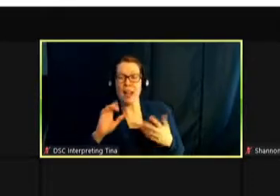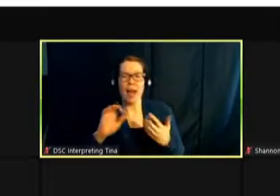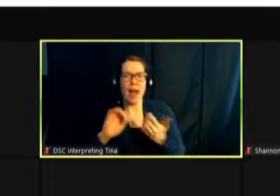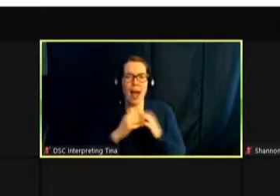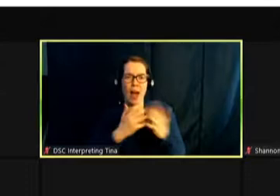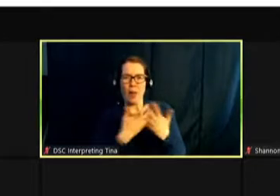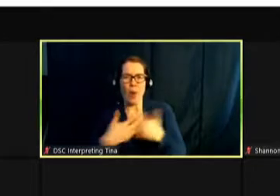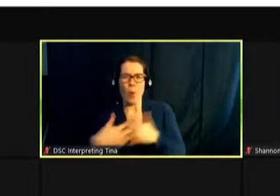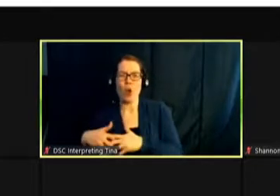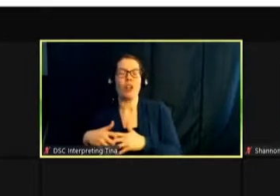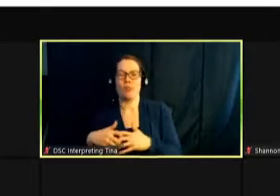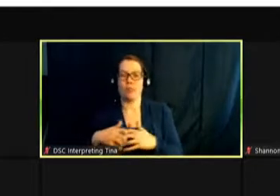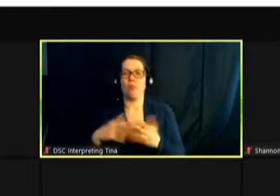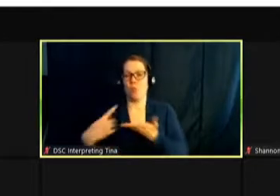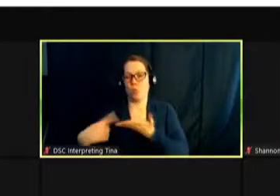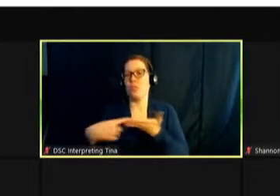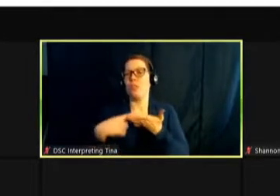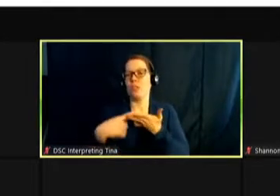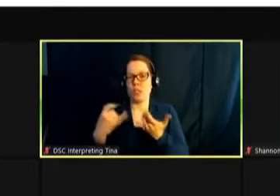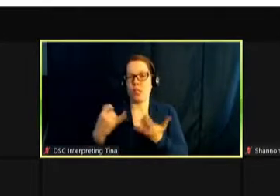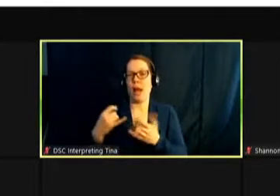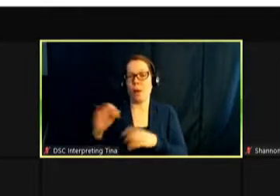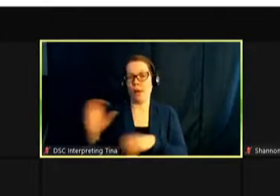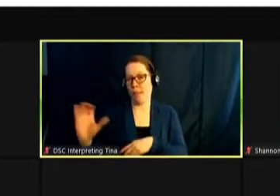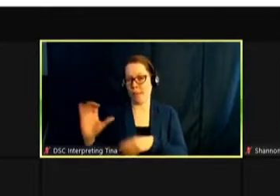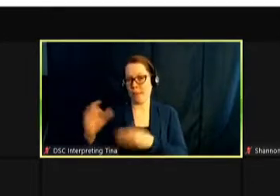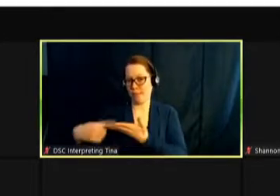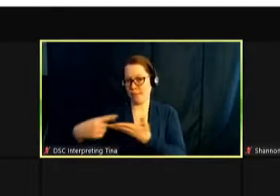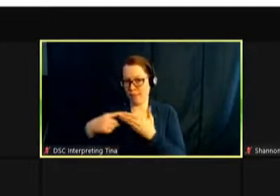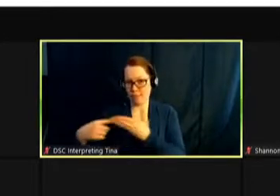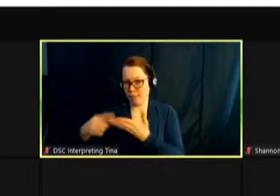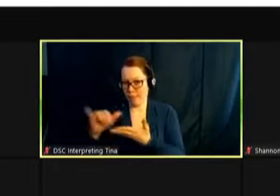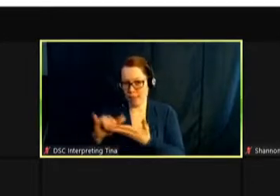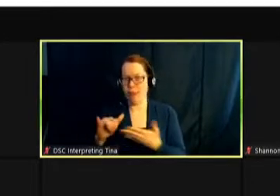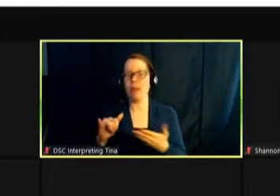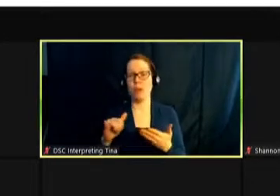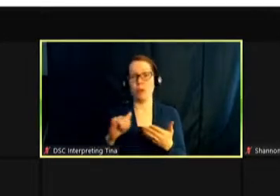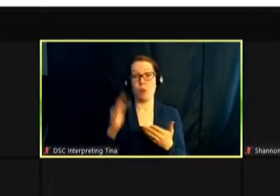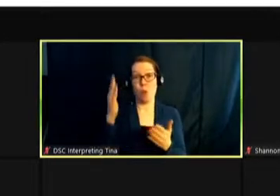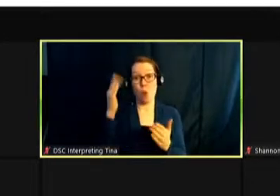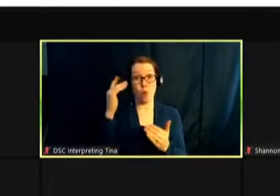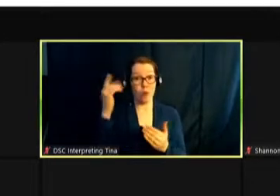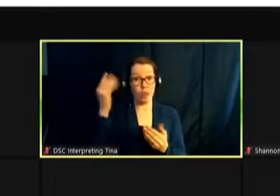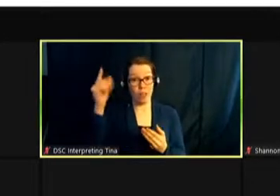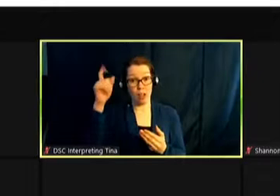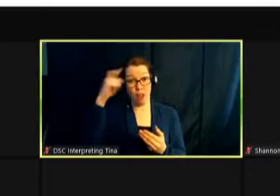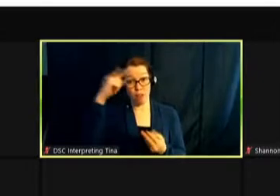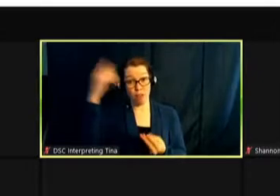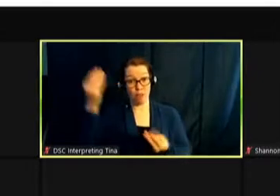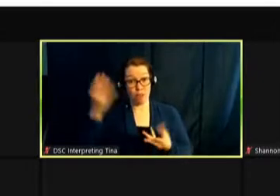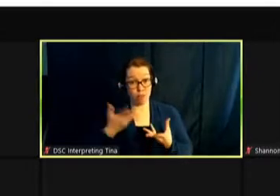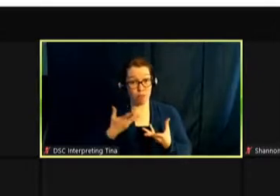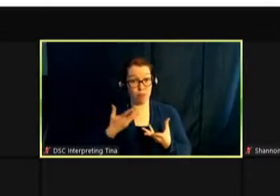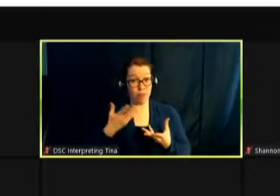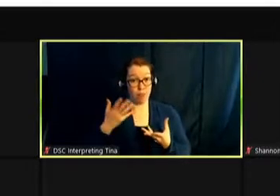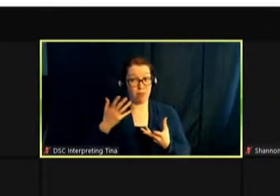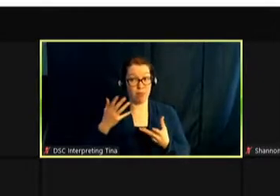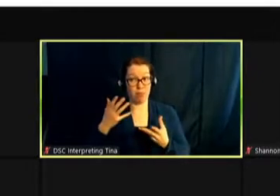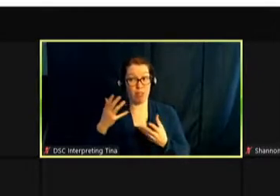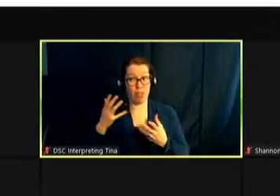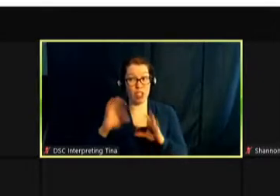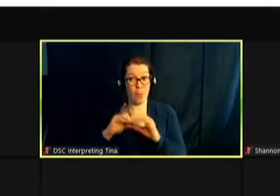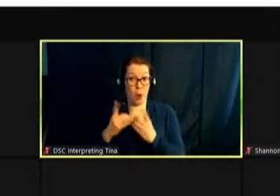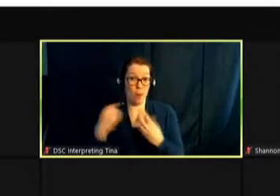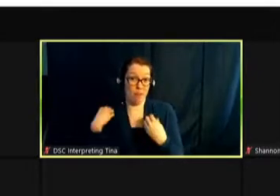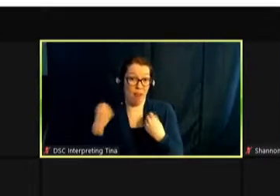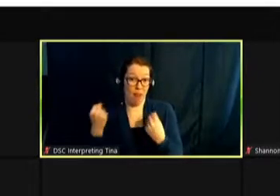Again, that's being discussed down in Columbus, and we're hoping to hear something soon from the governor and ODH. Okay. And just one quick